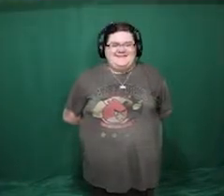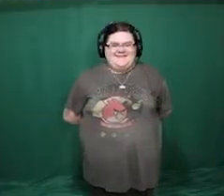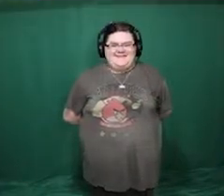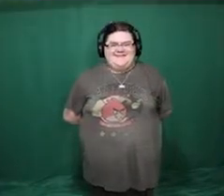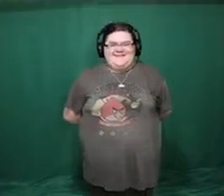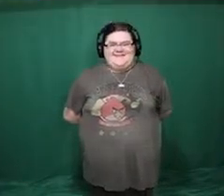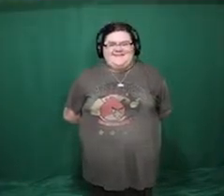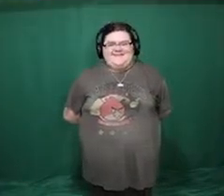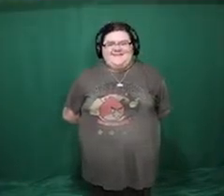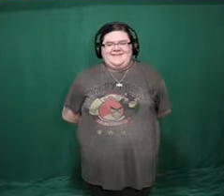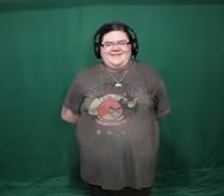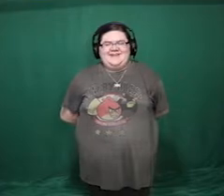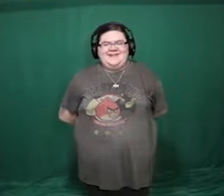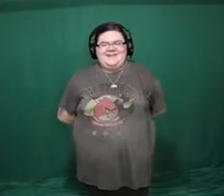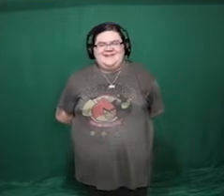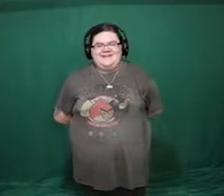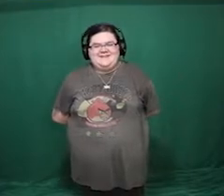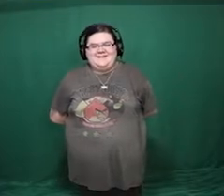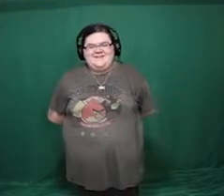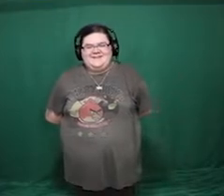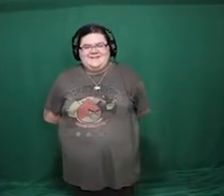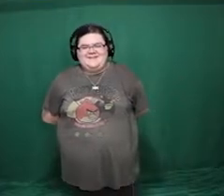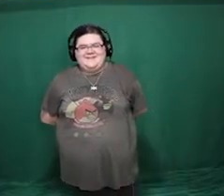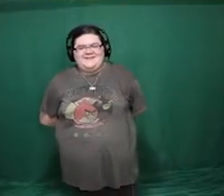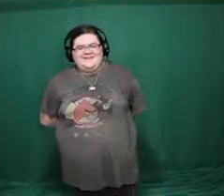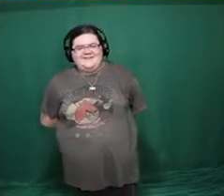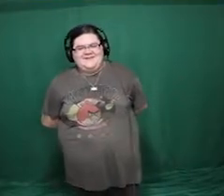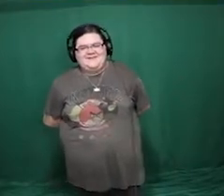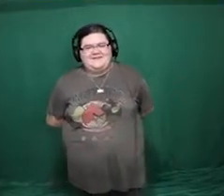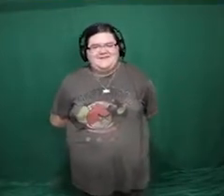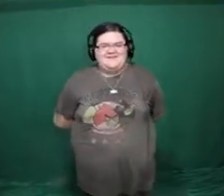It's just not very interesting to watch. No, it's not.